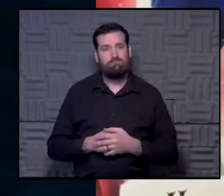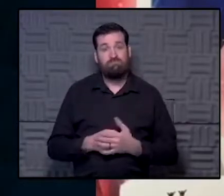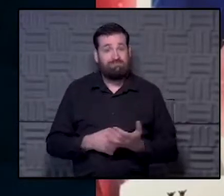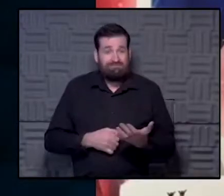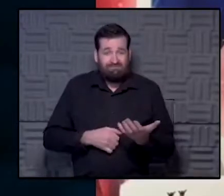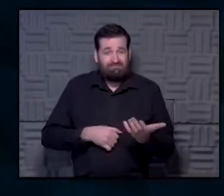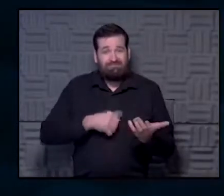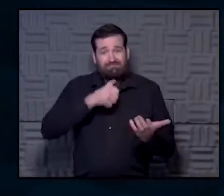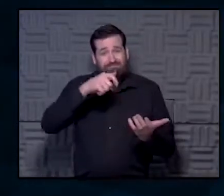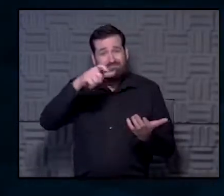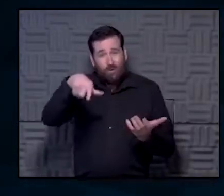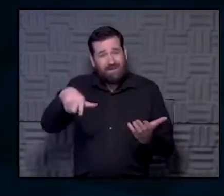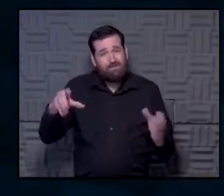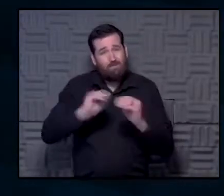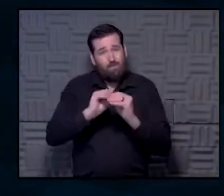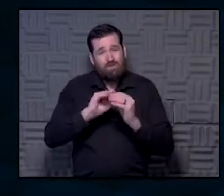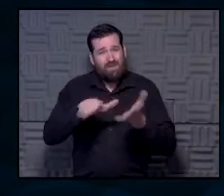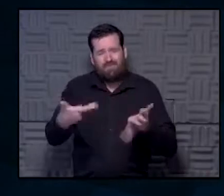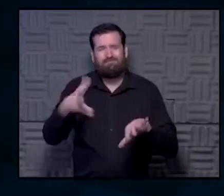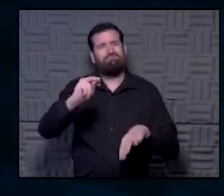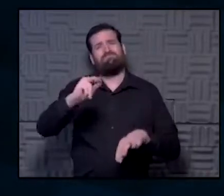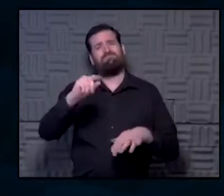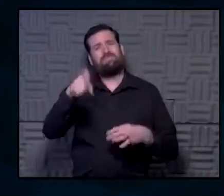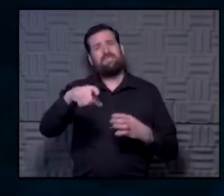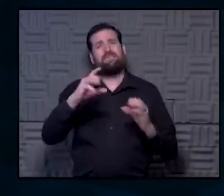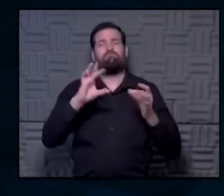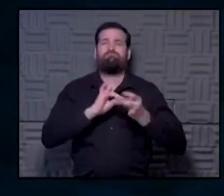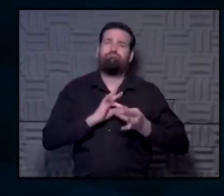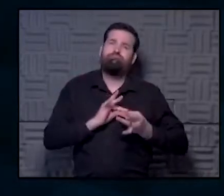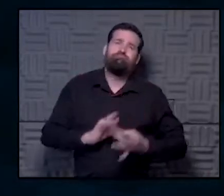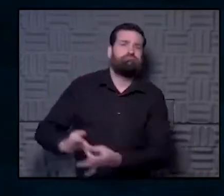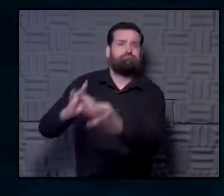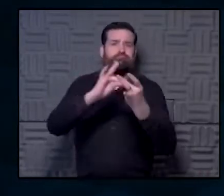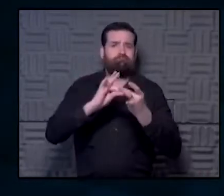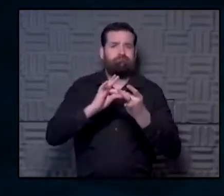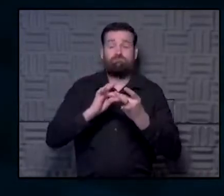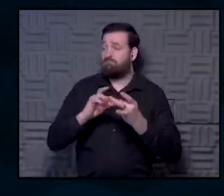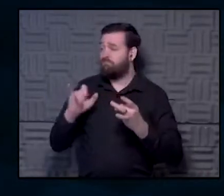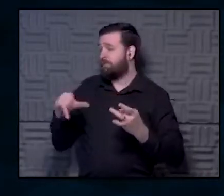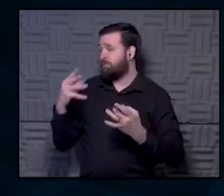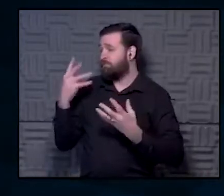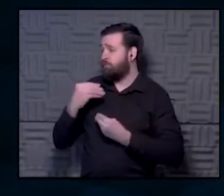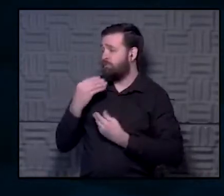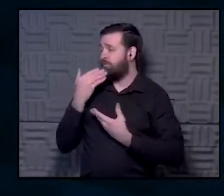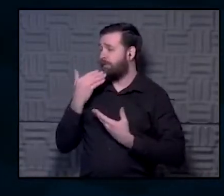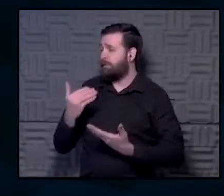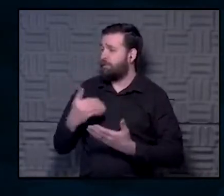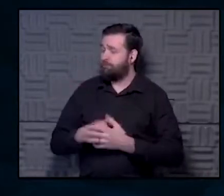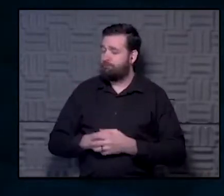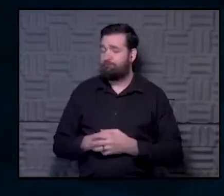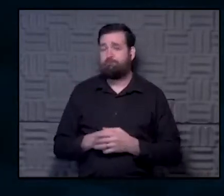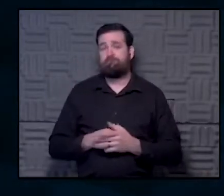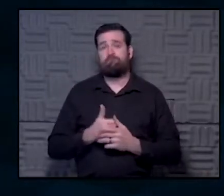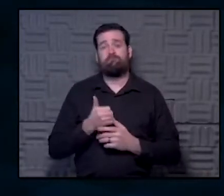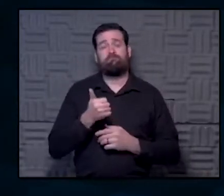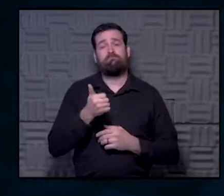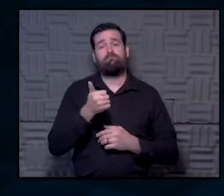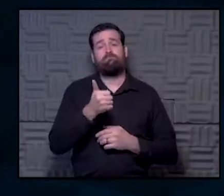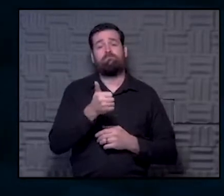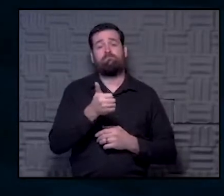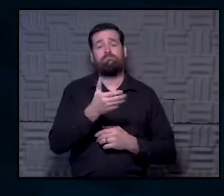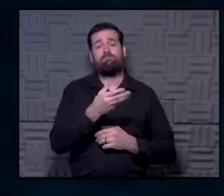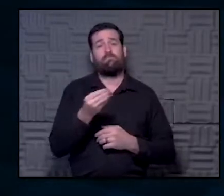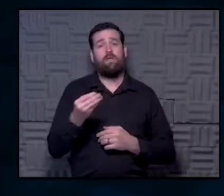more deaths. We need more unity. That was beautiful. Thank you. You